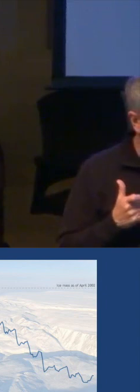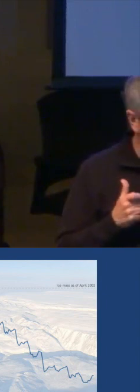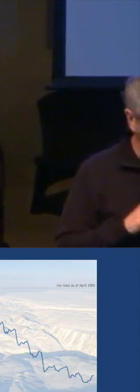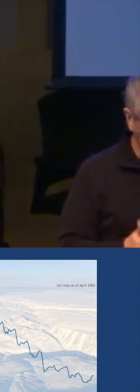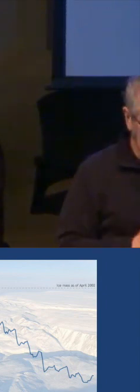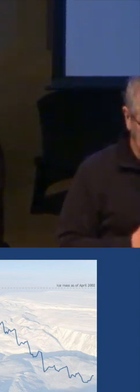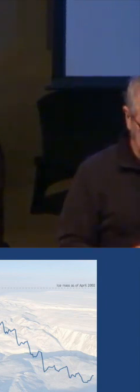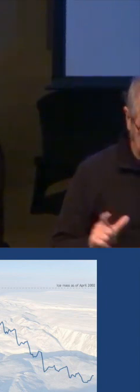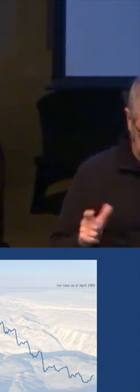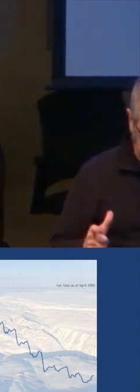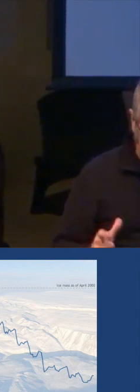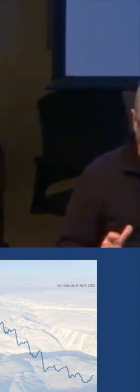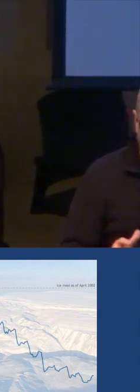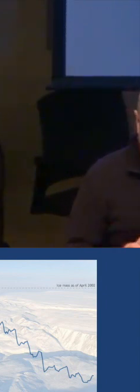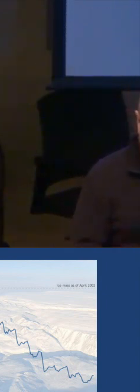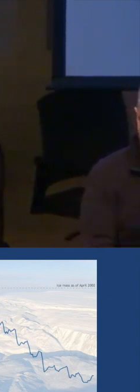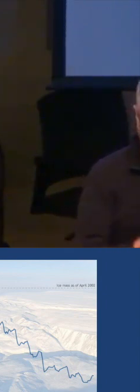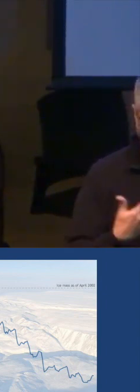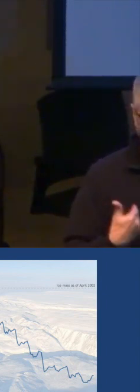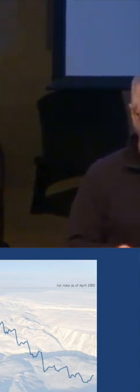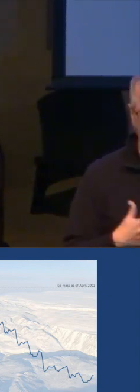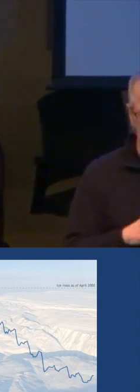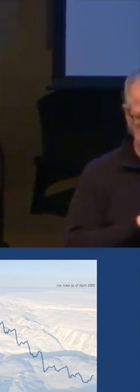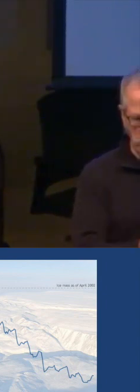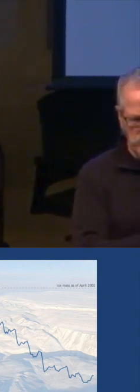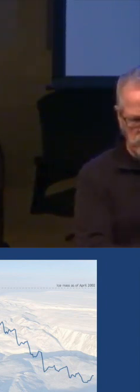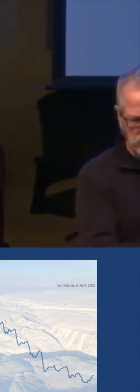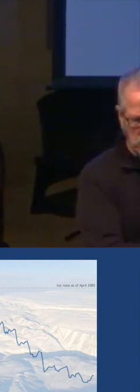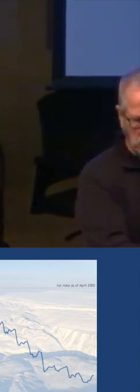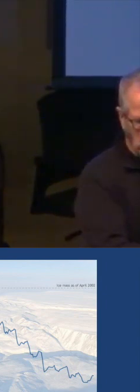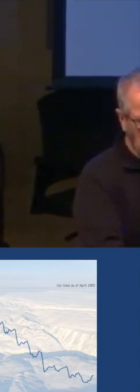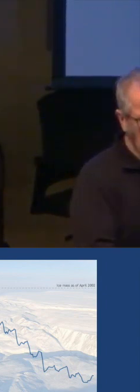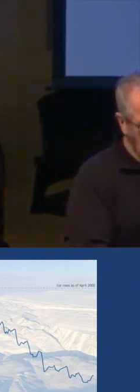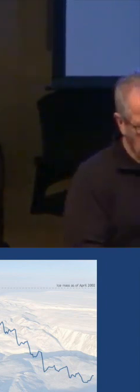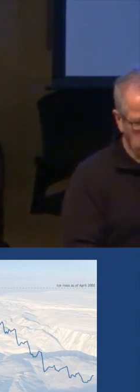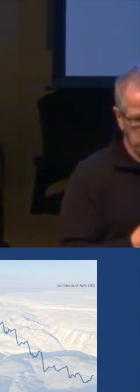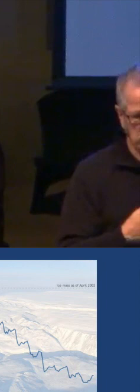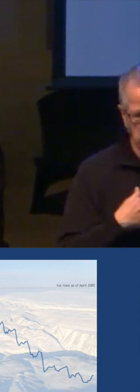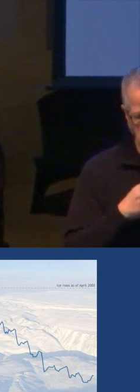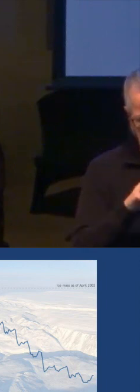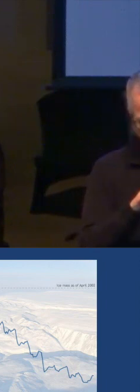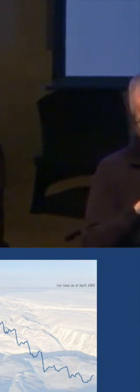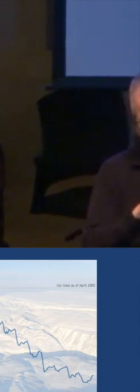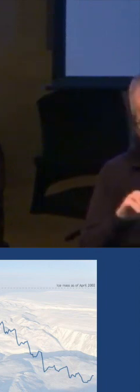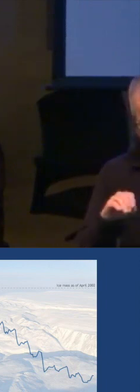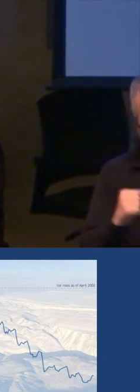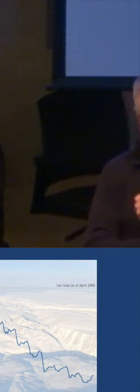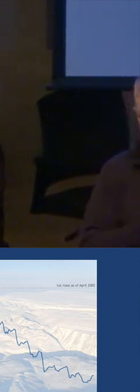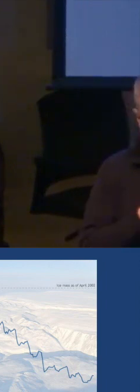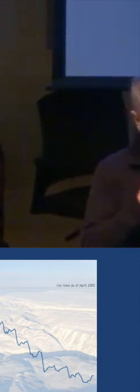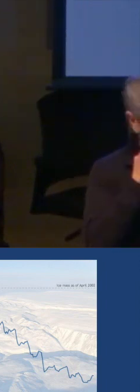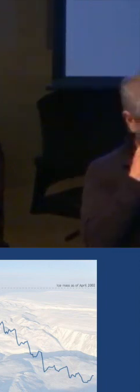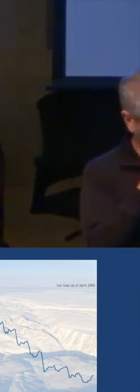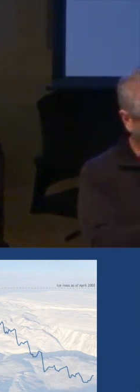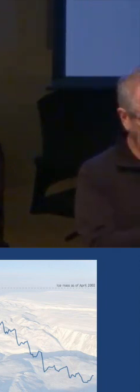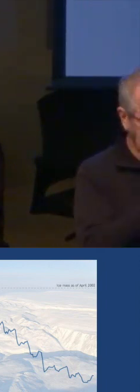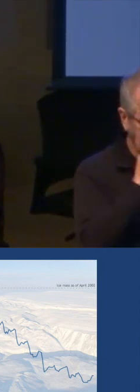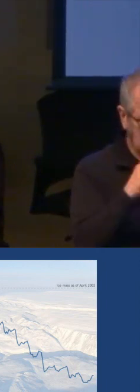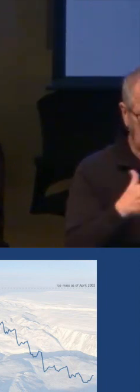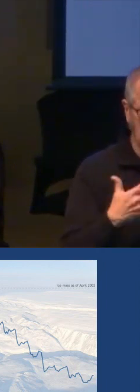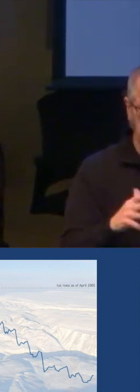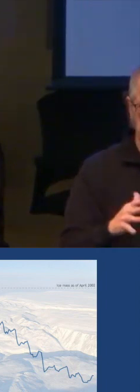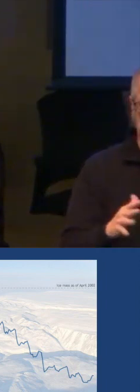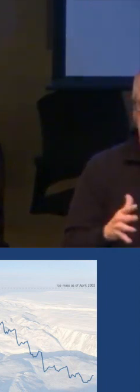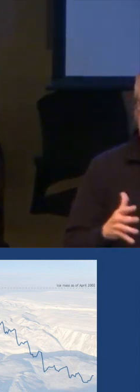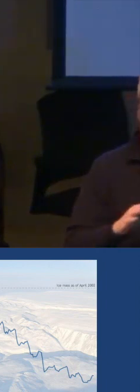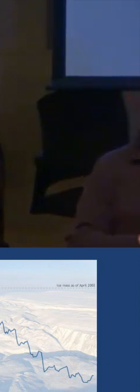the characteristics of this ice loss is that glaciers all around Greenland started moving